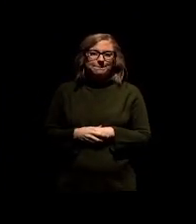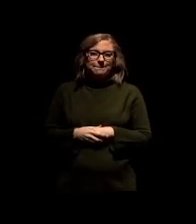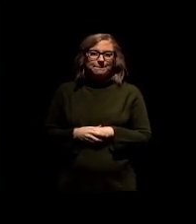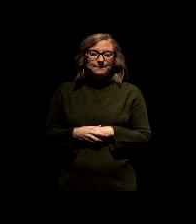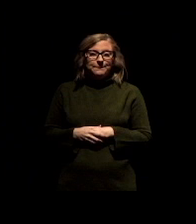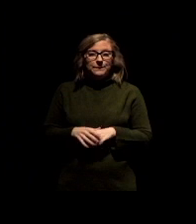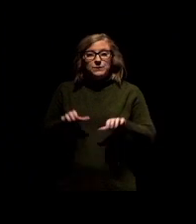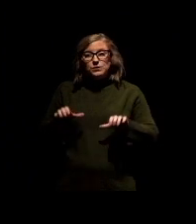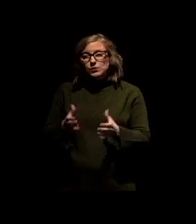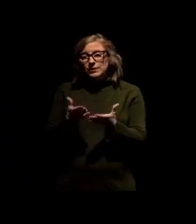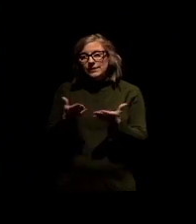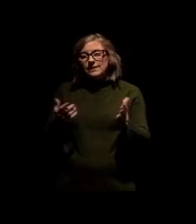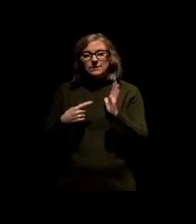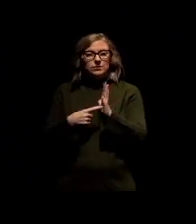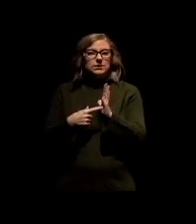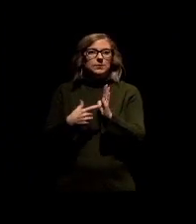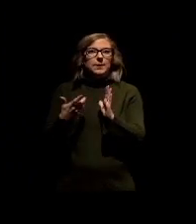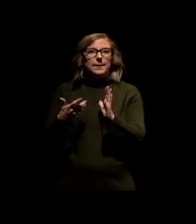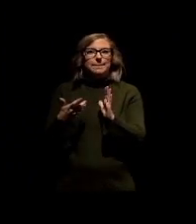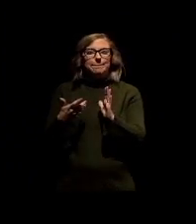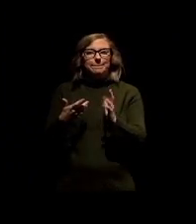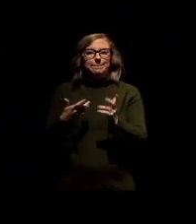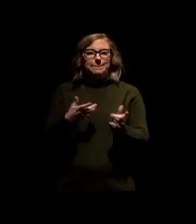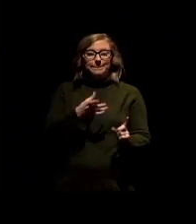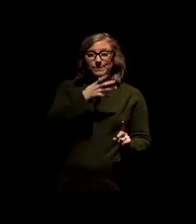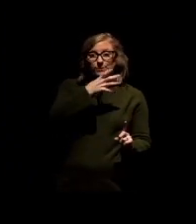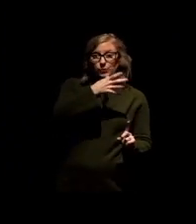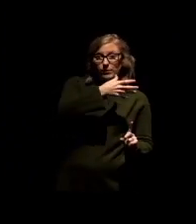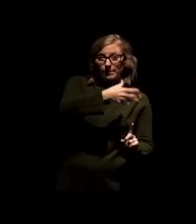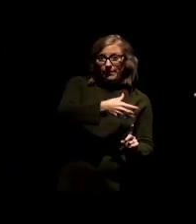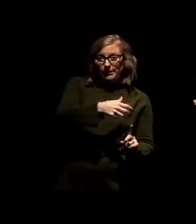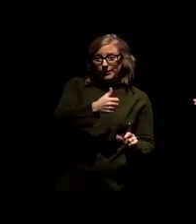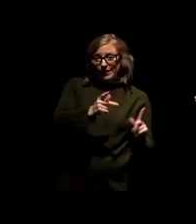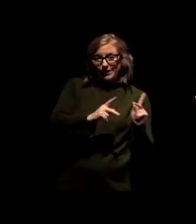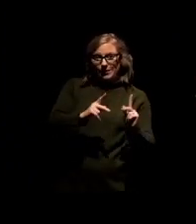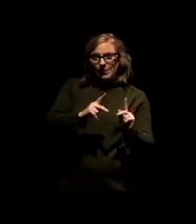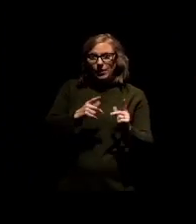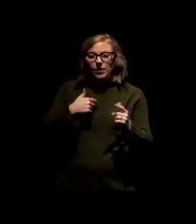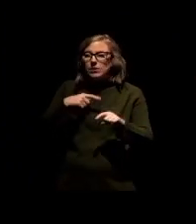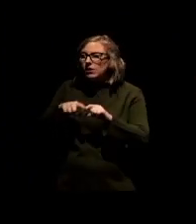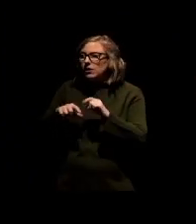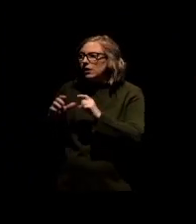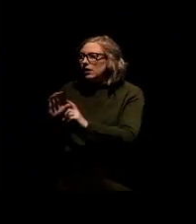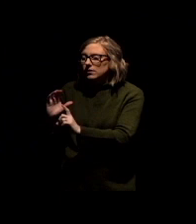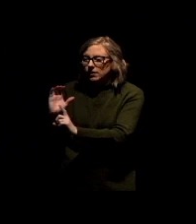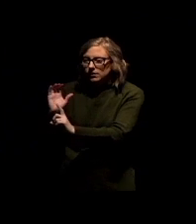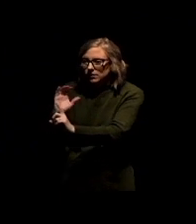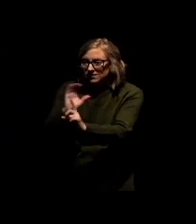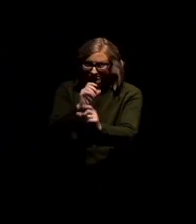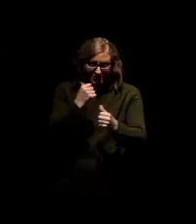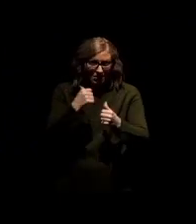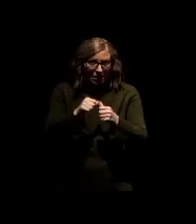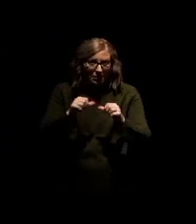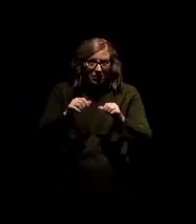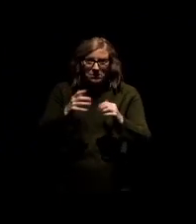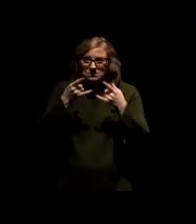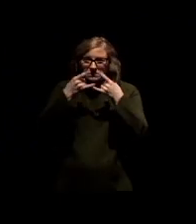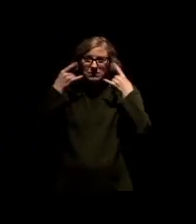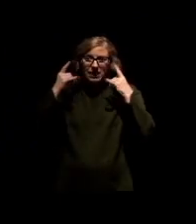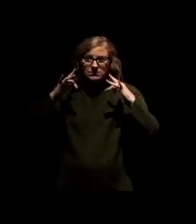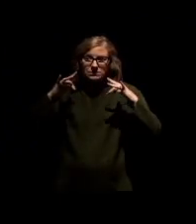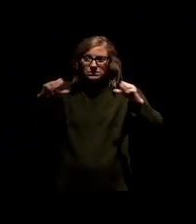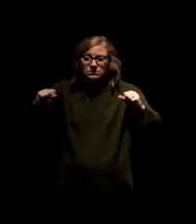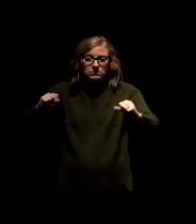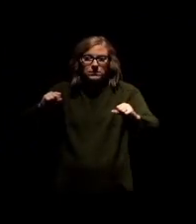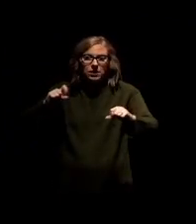things like, we had grandmothers and other people, like we couldn't get masks, right? Remember that period of time when, do you remember